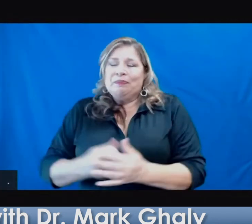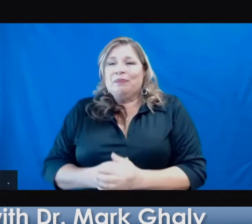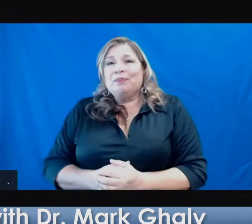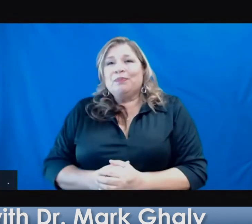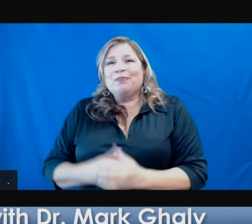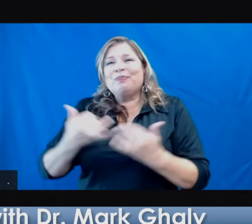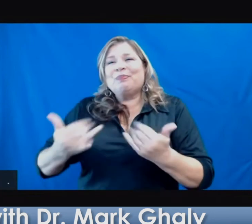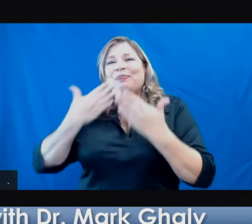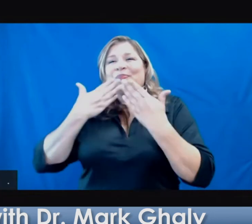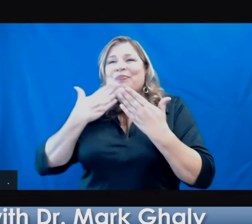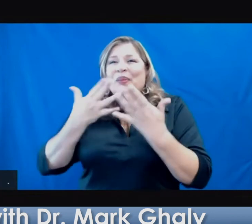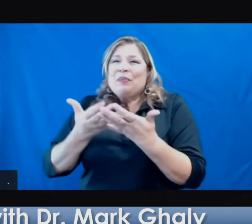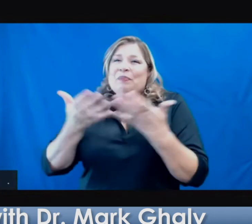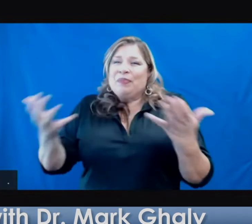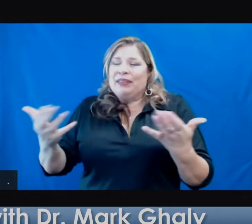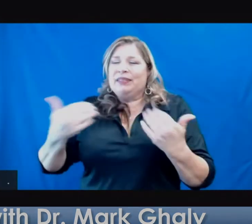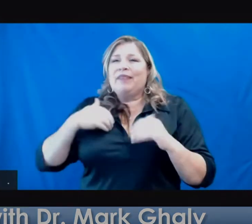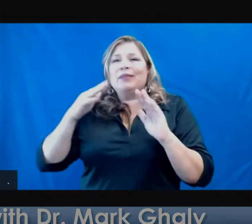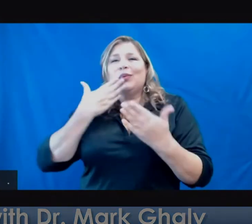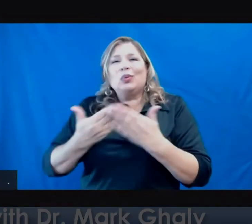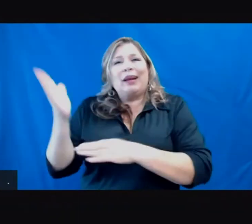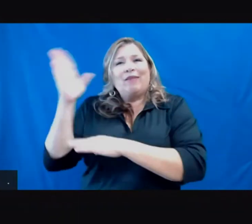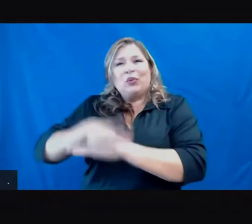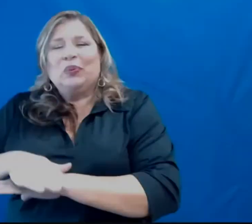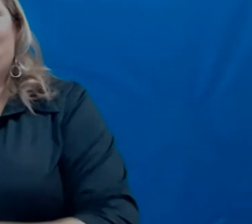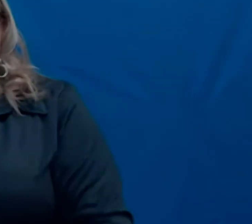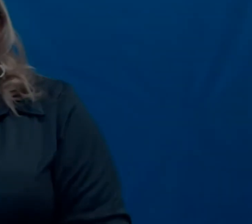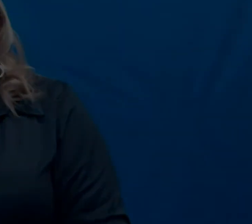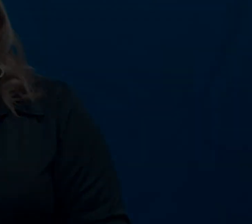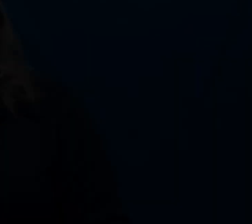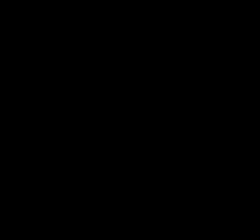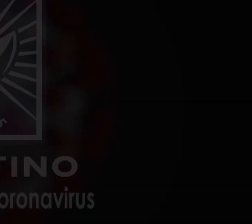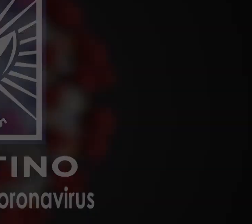you very much and have a good rest of your afternoon.